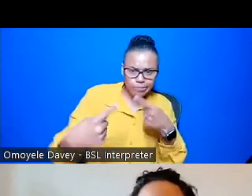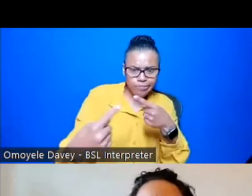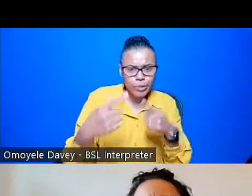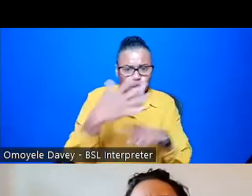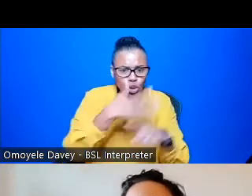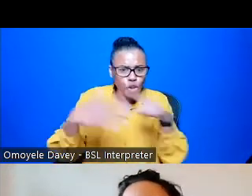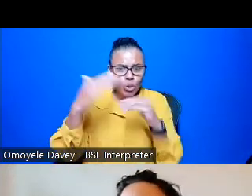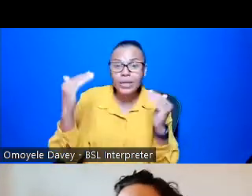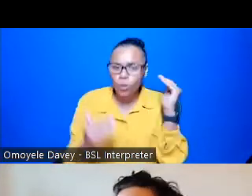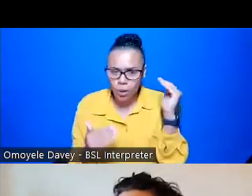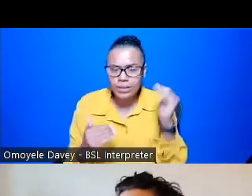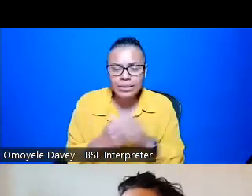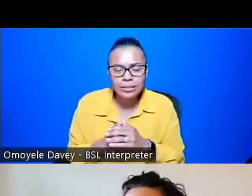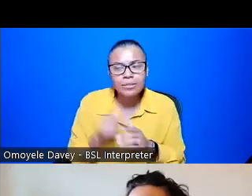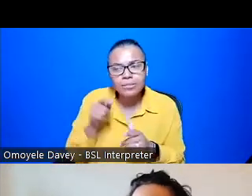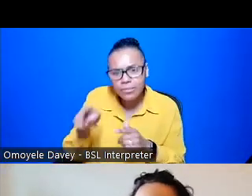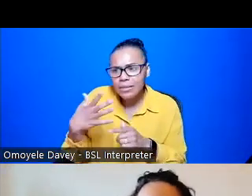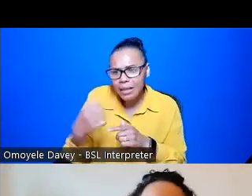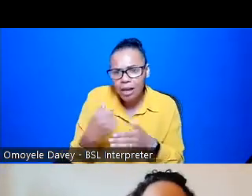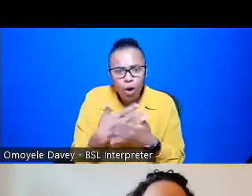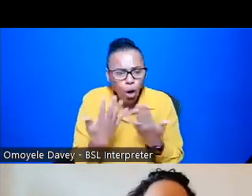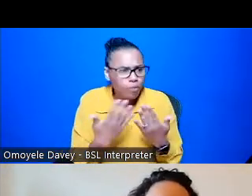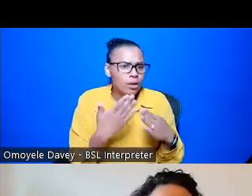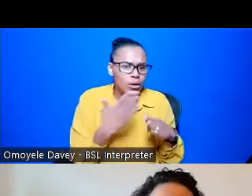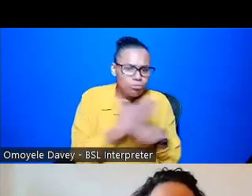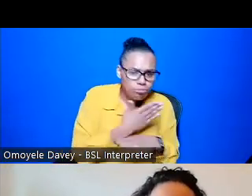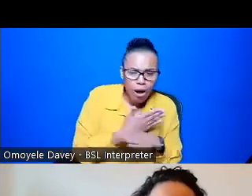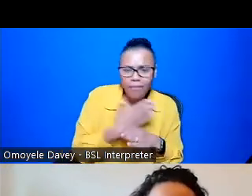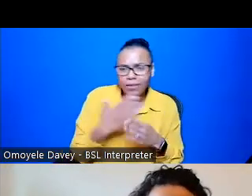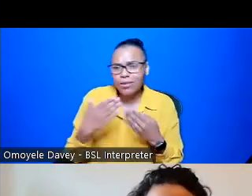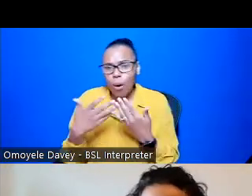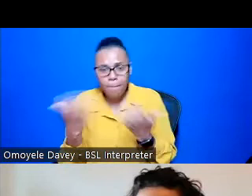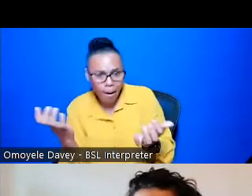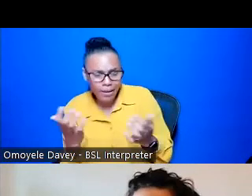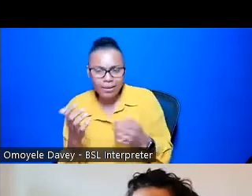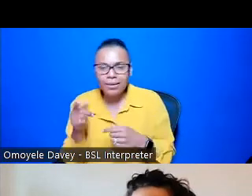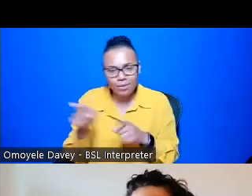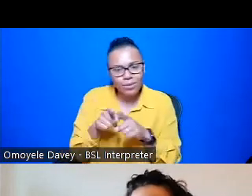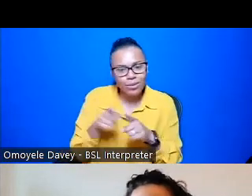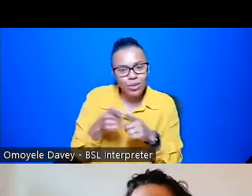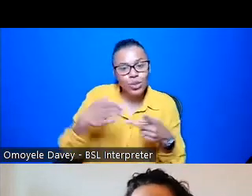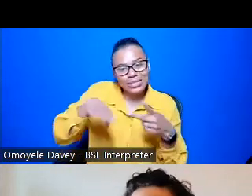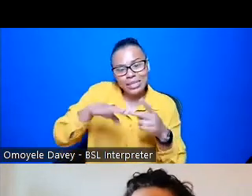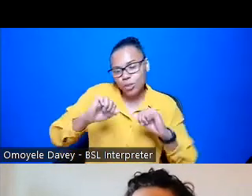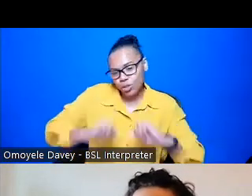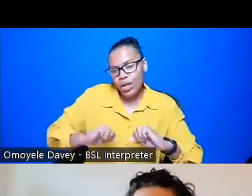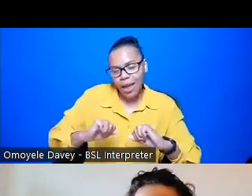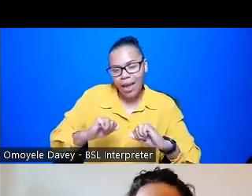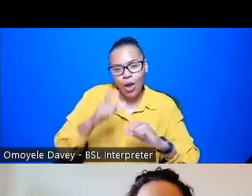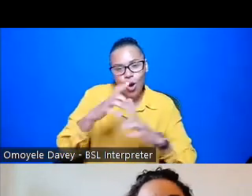number of public and private appointments, including that of the Deputy Chair at the Commonwealth Games